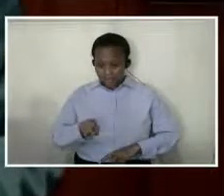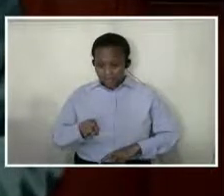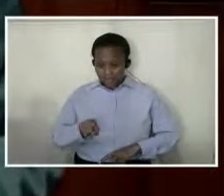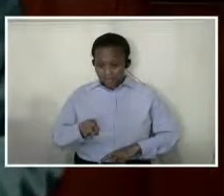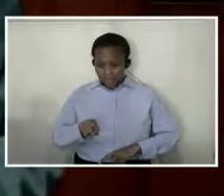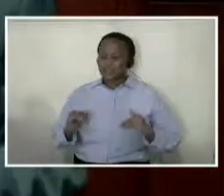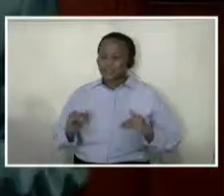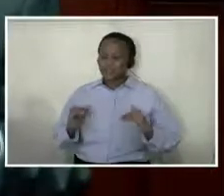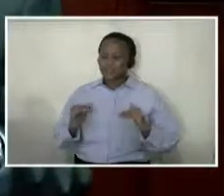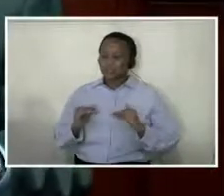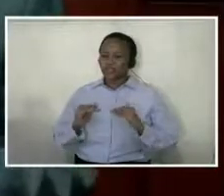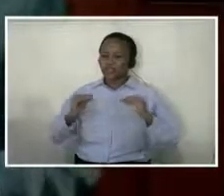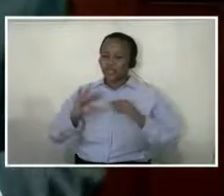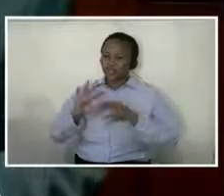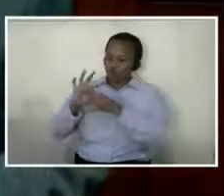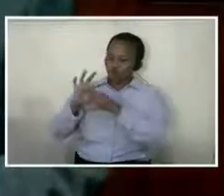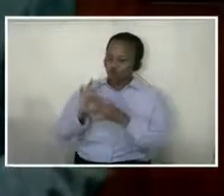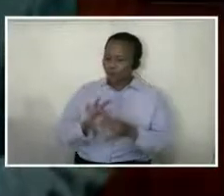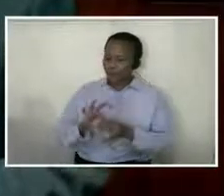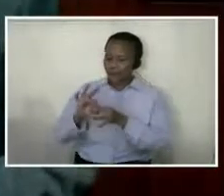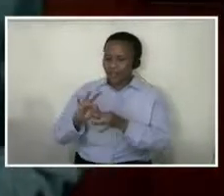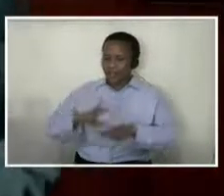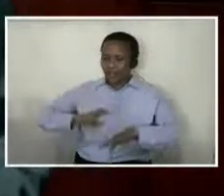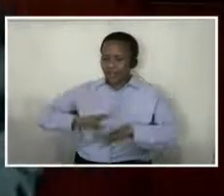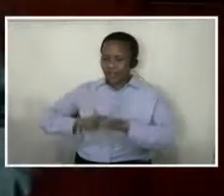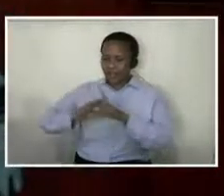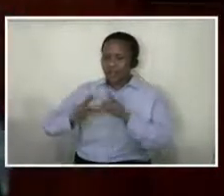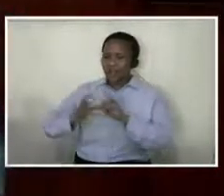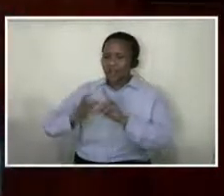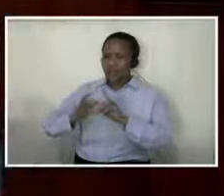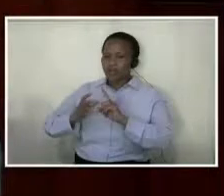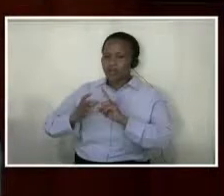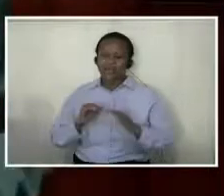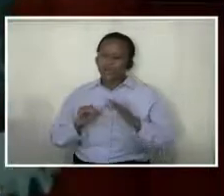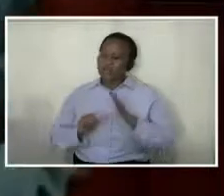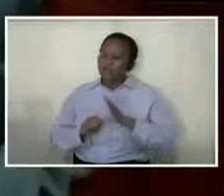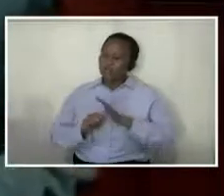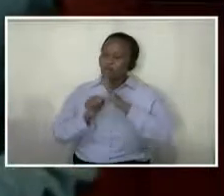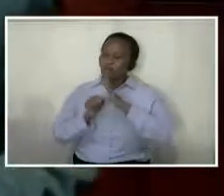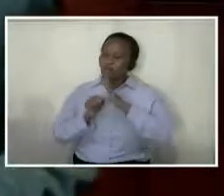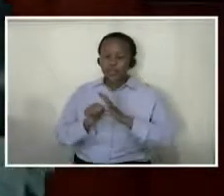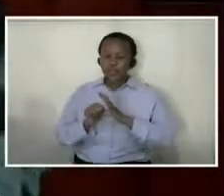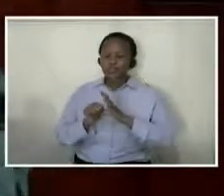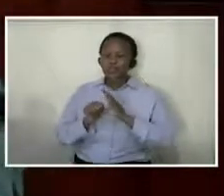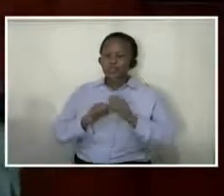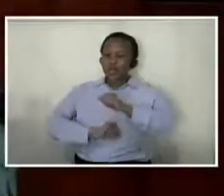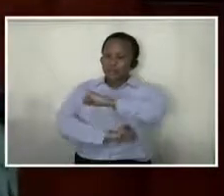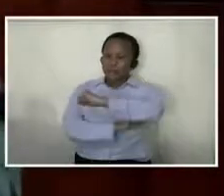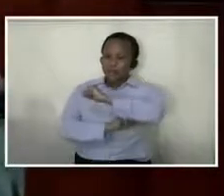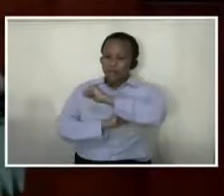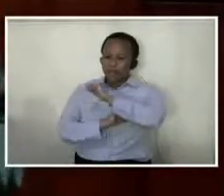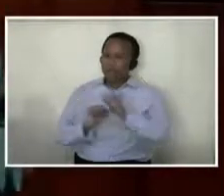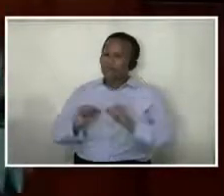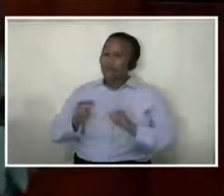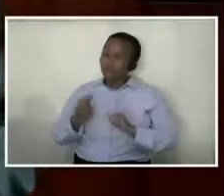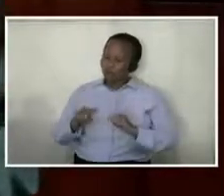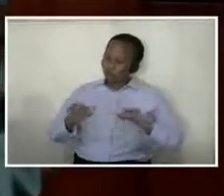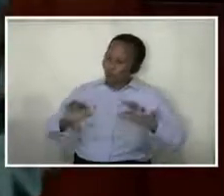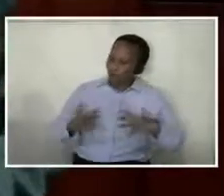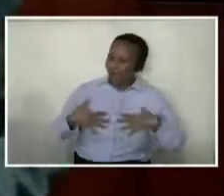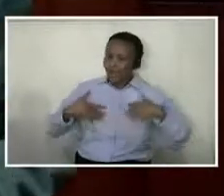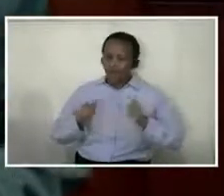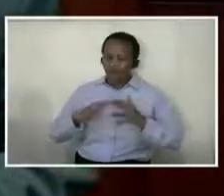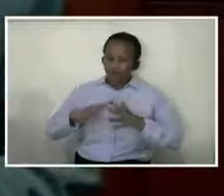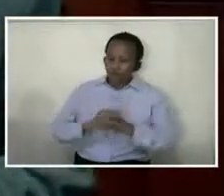of cooperation. Thus, what should be the critical pillars for a healthy coalition? One